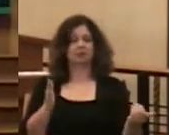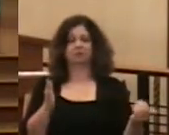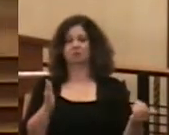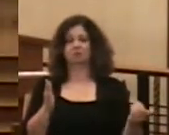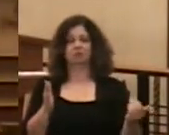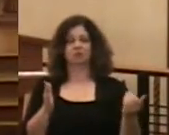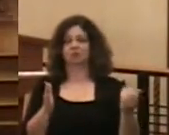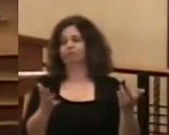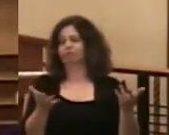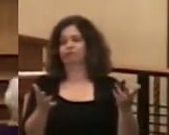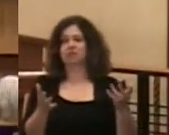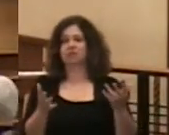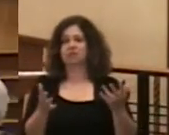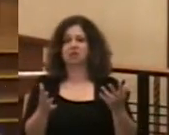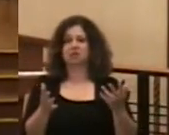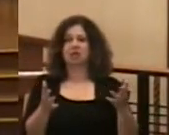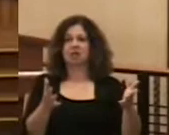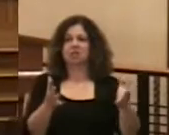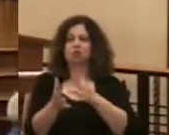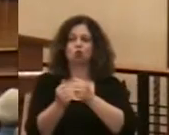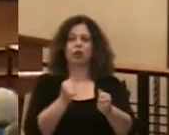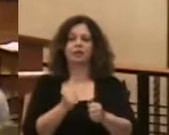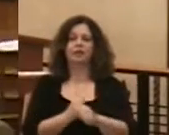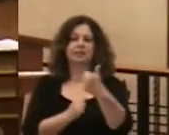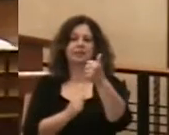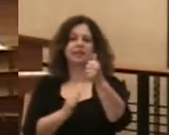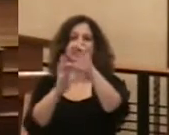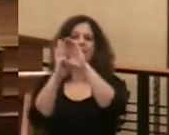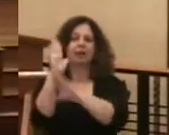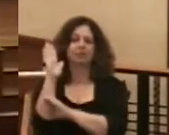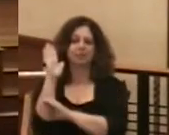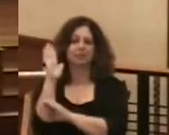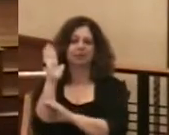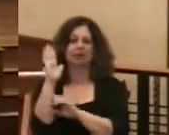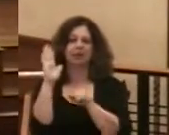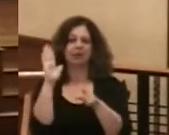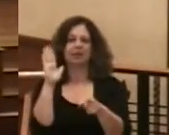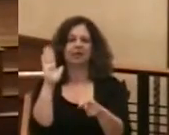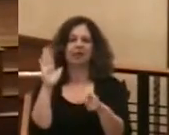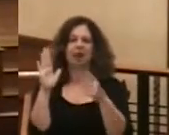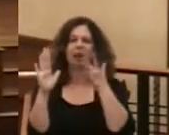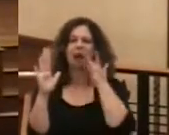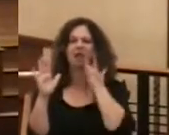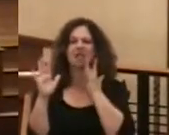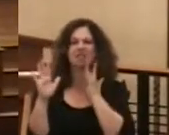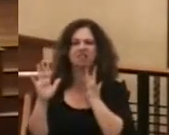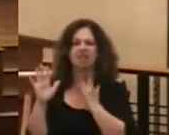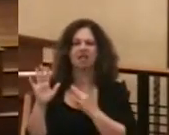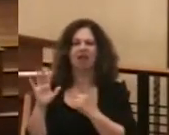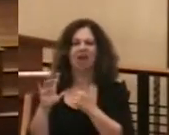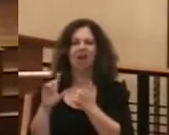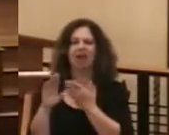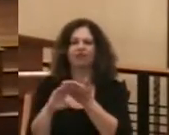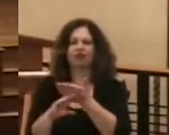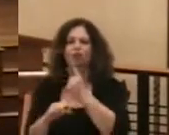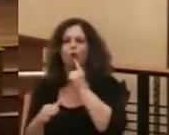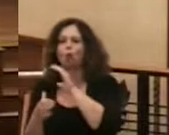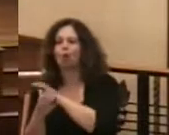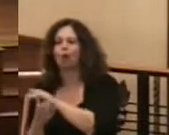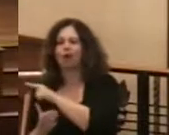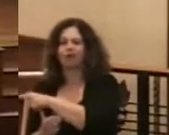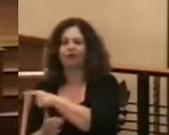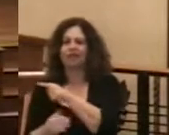Commandments with his coveting, his lusting after his neighbor's wife, his adultery,